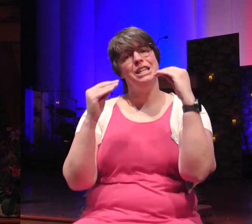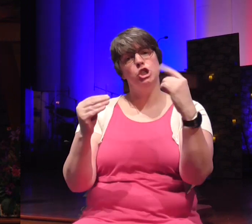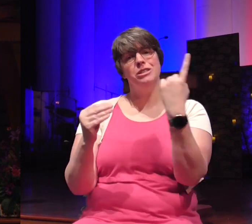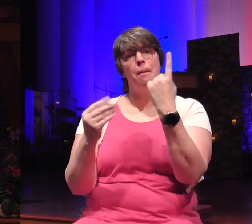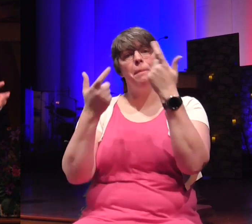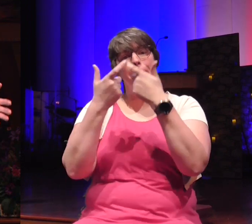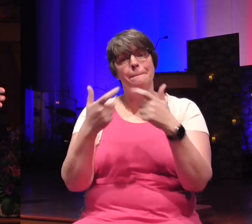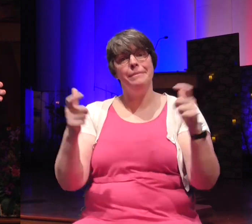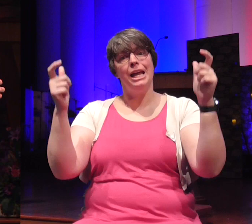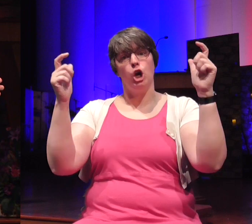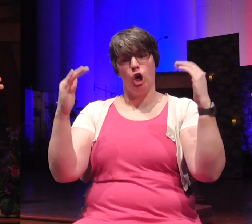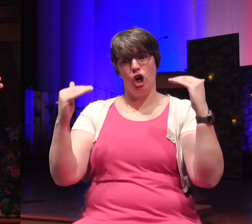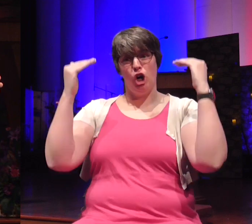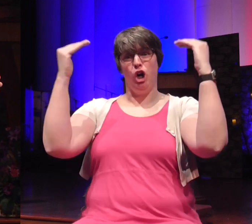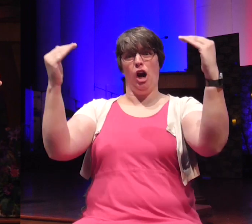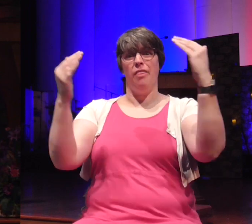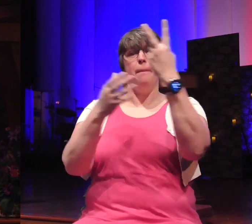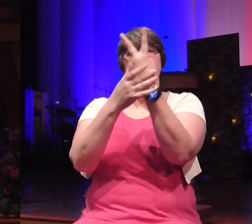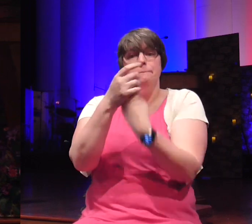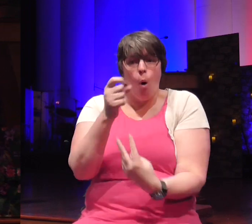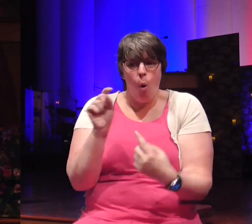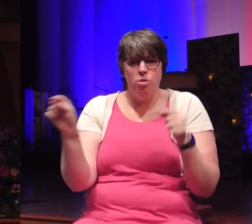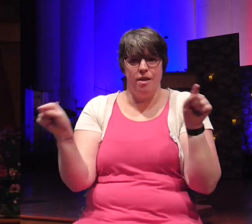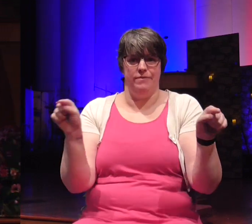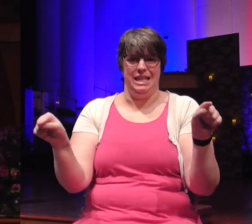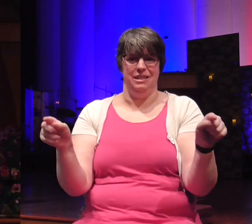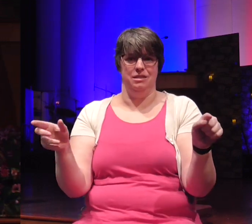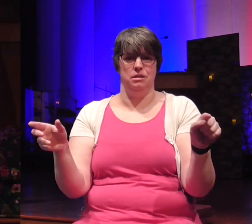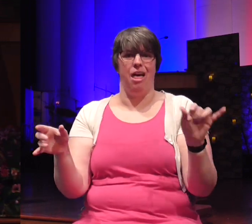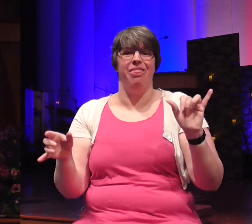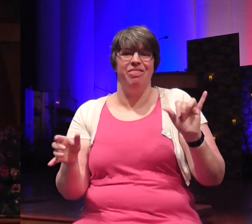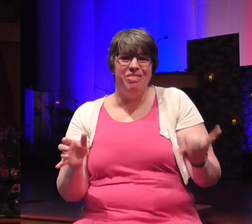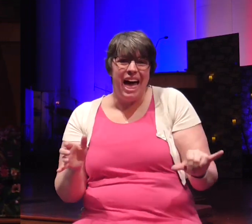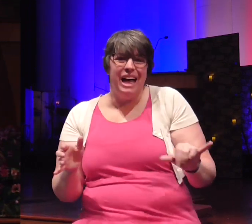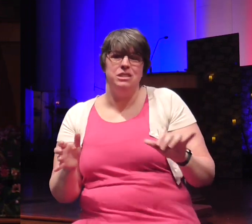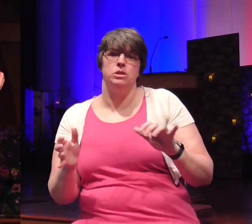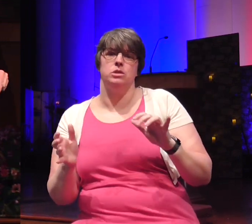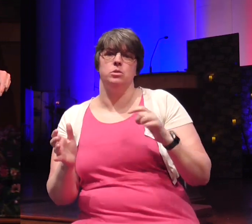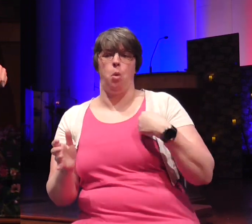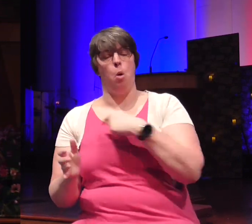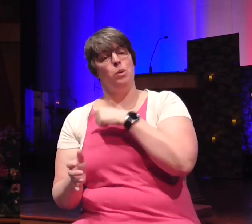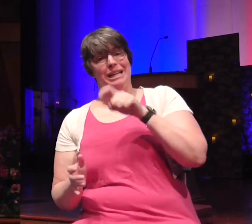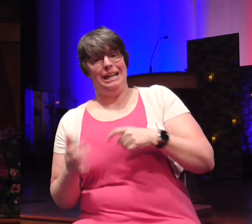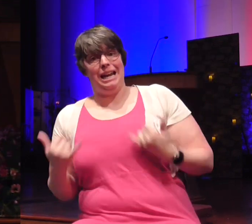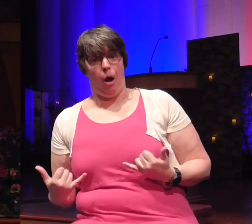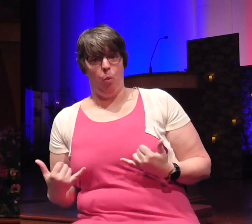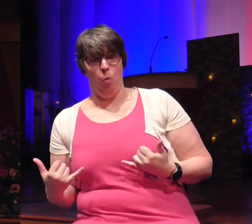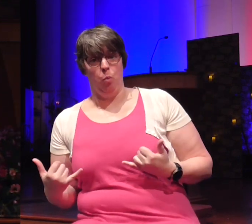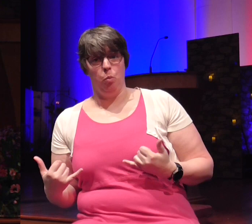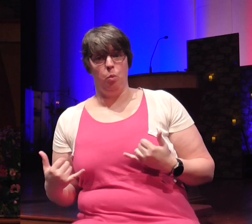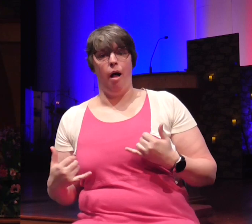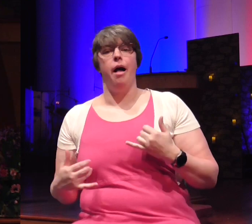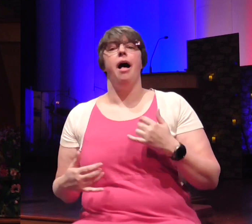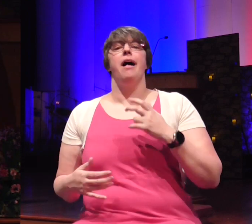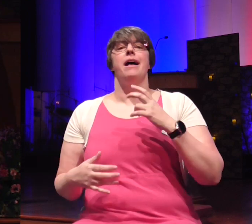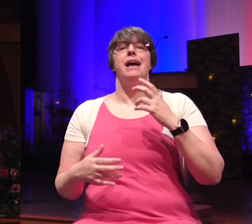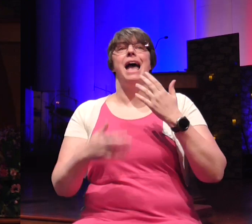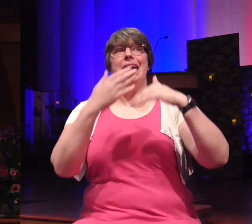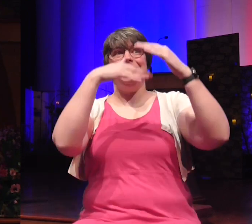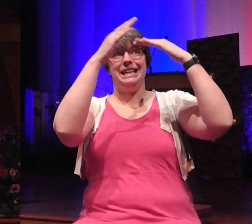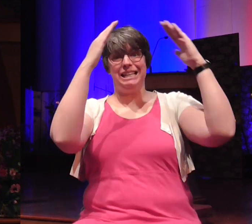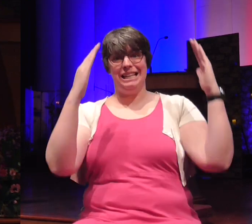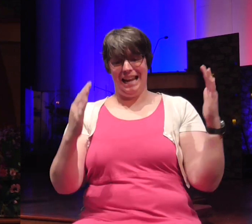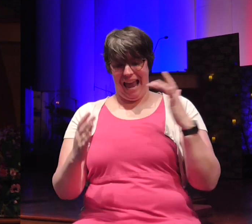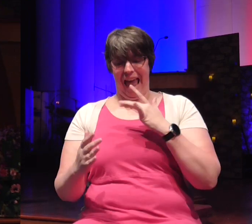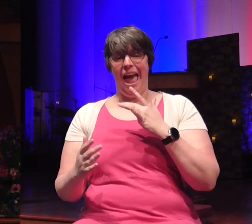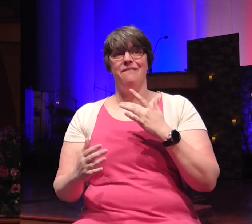can include both. And that's the presence of God now. The kingdom of heaven within. The Christ